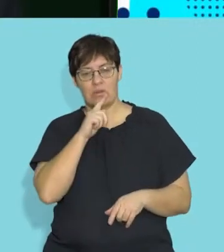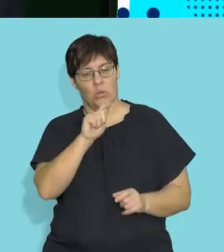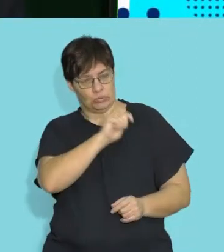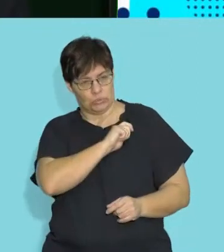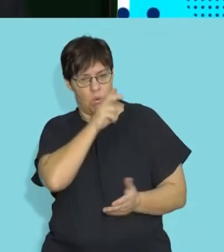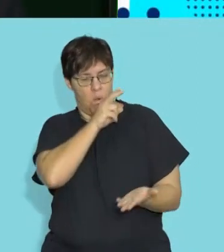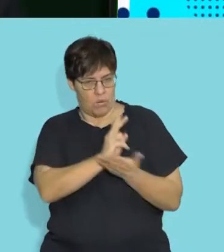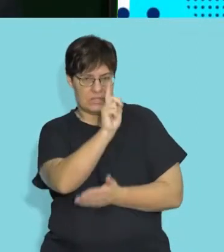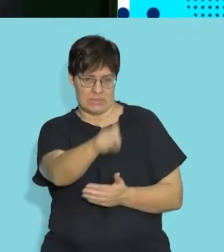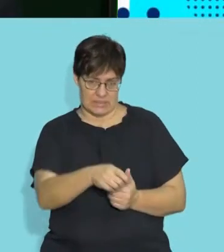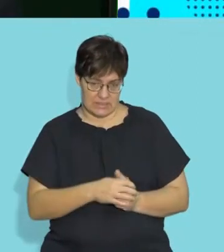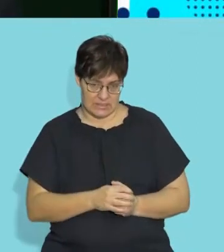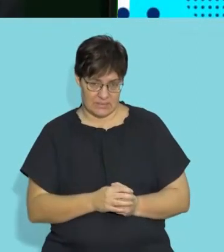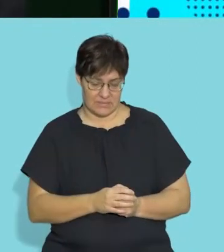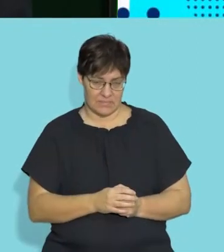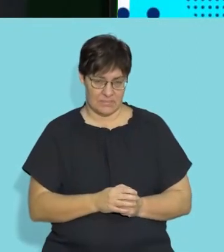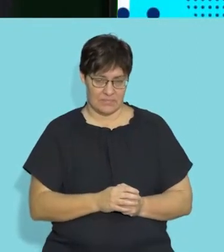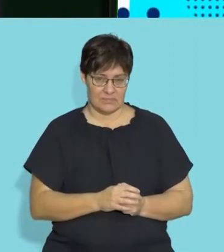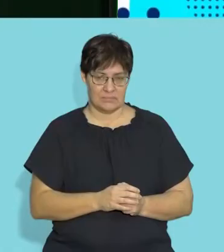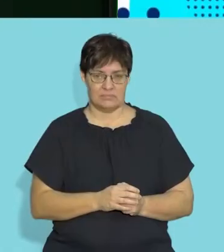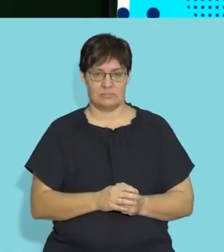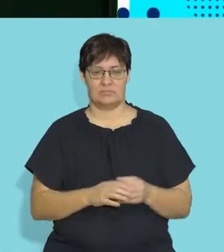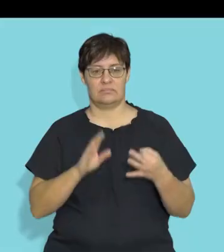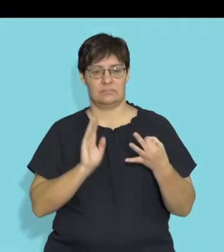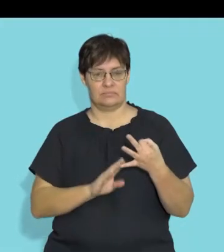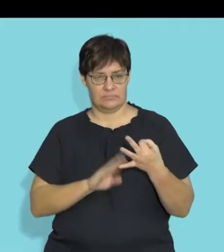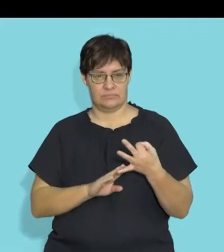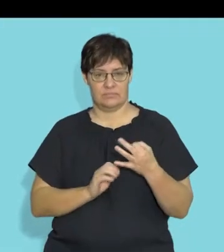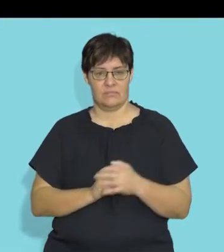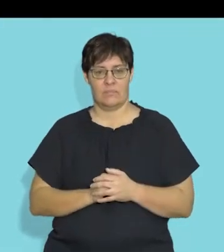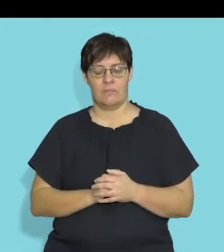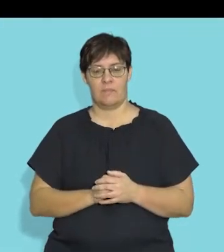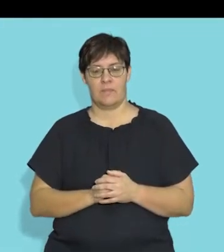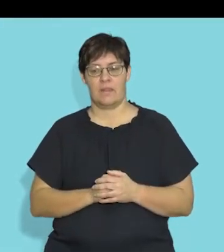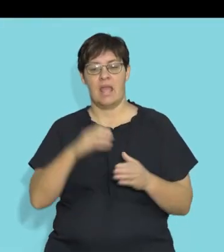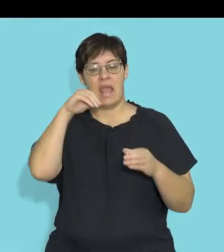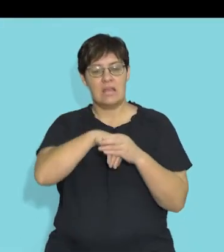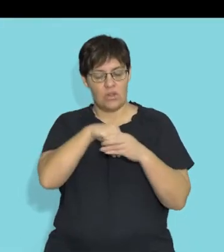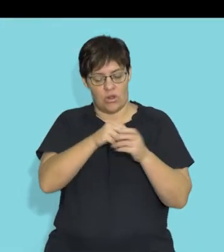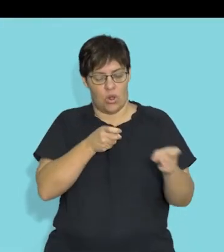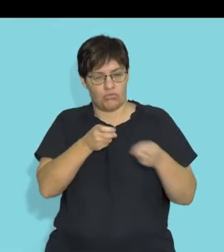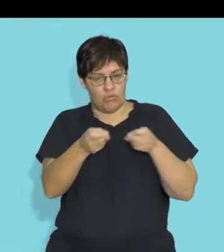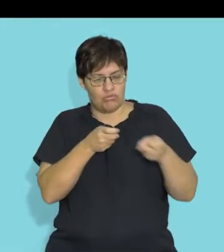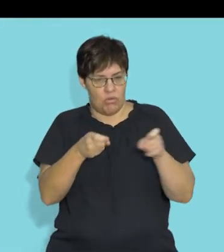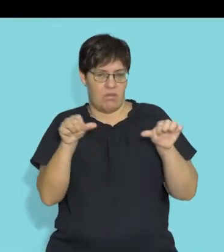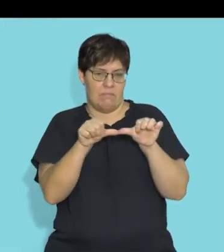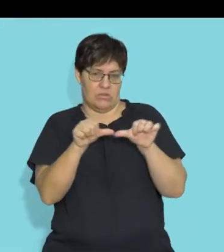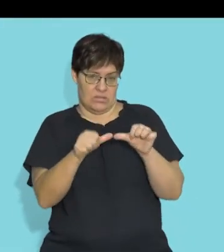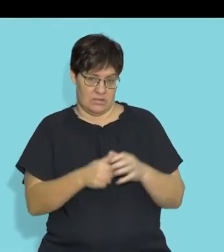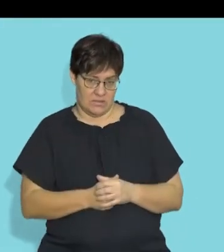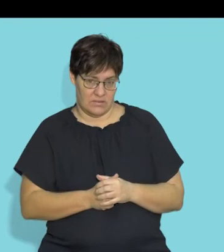in its practices. Right. We then looked at measures of internal